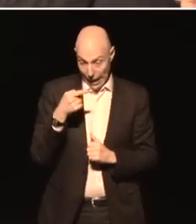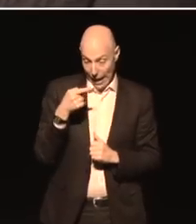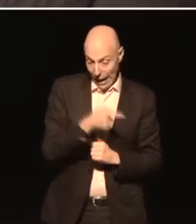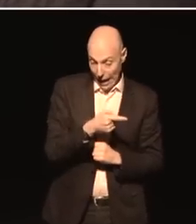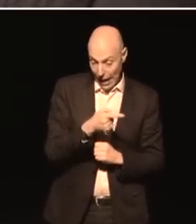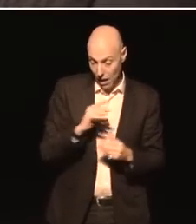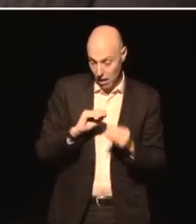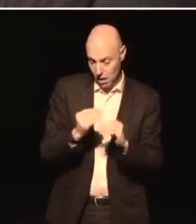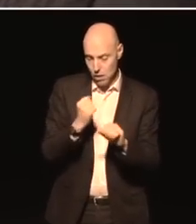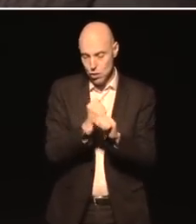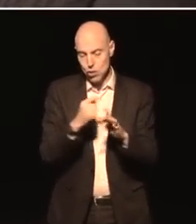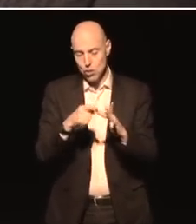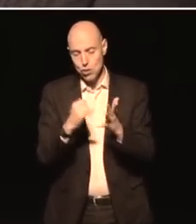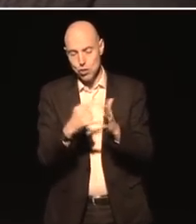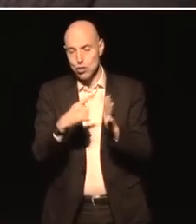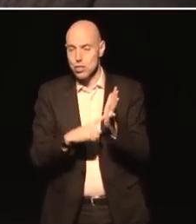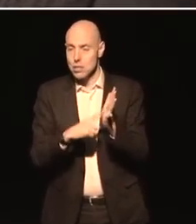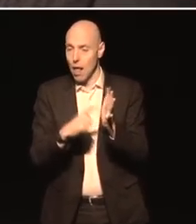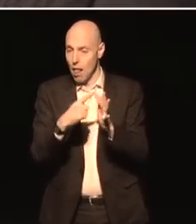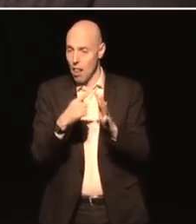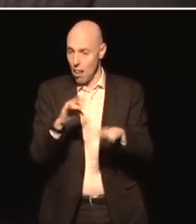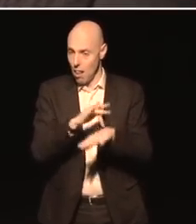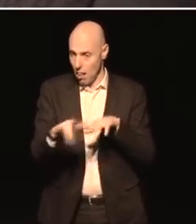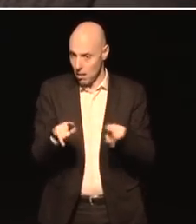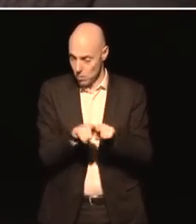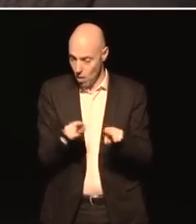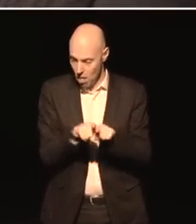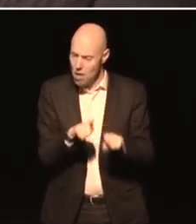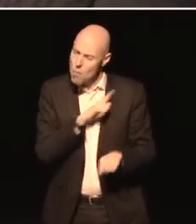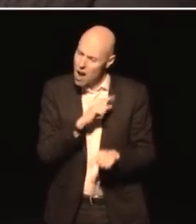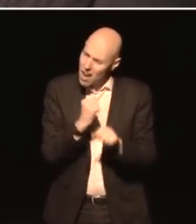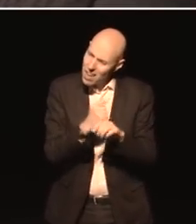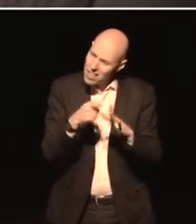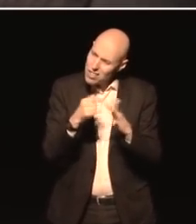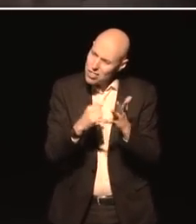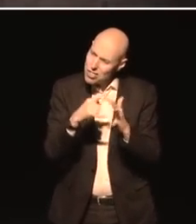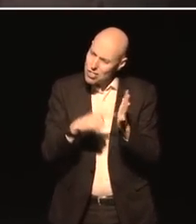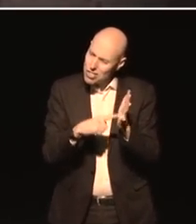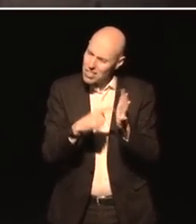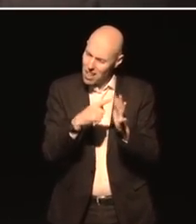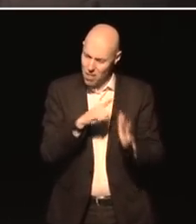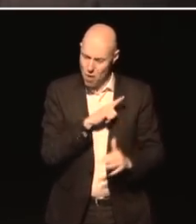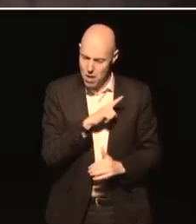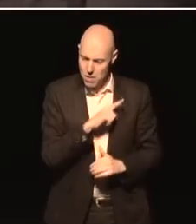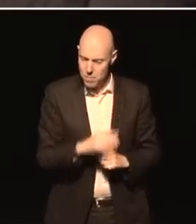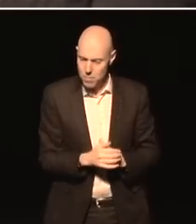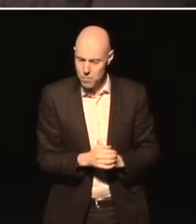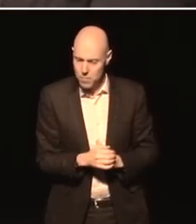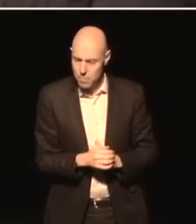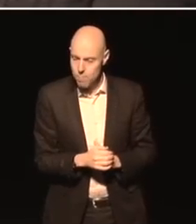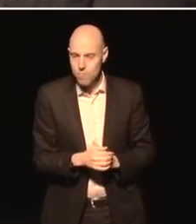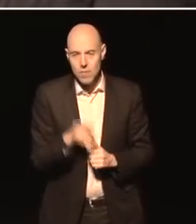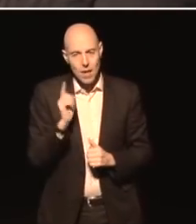creating Giselle for us. And the idea behind specifically Giselle was that this is a very traditional part